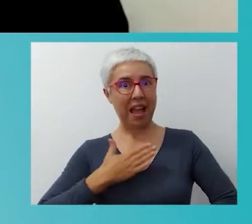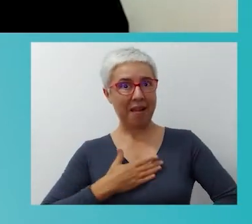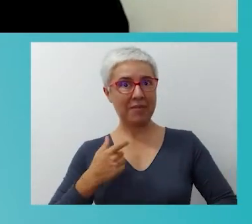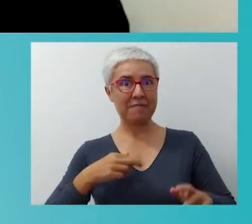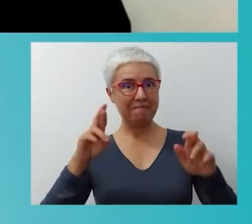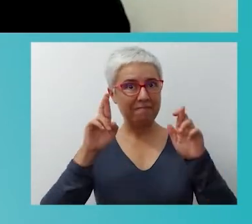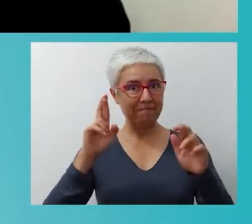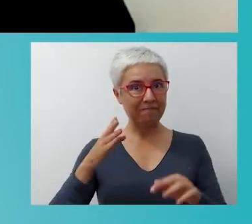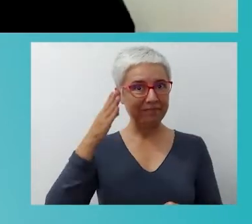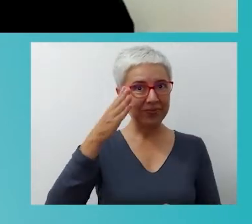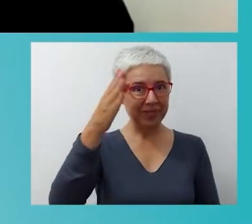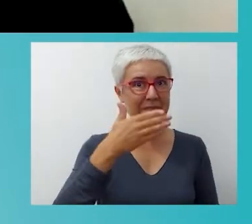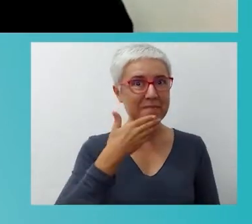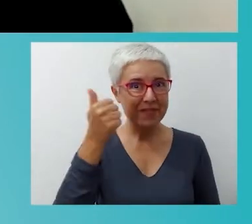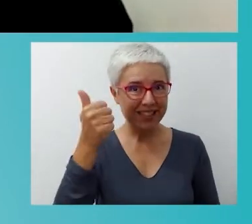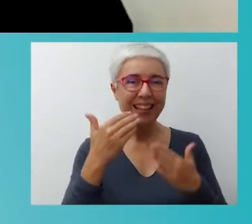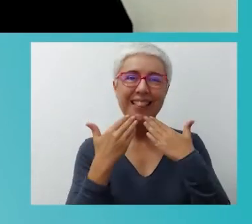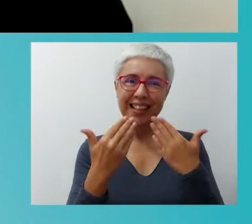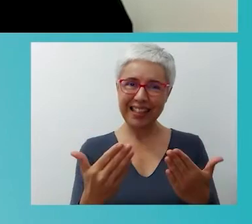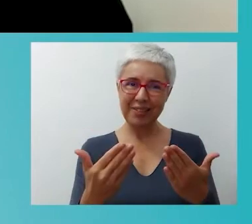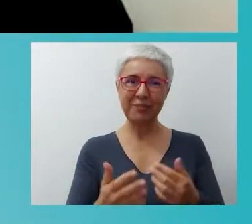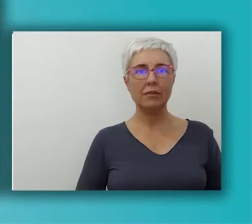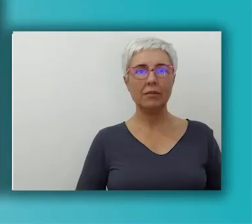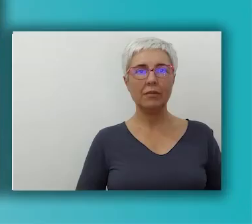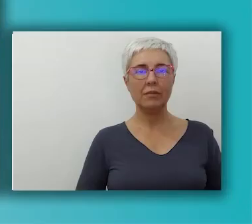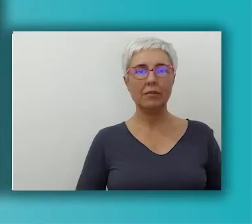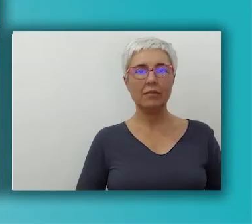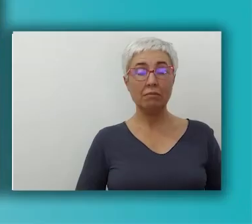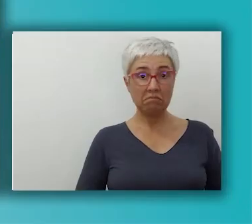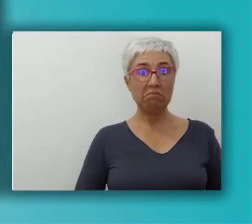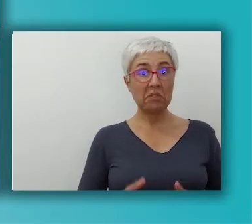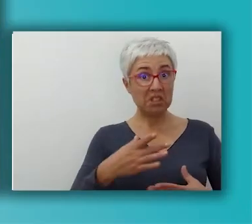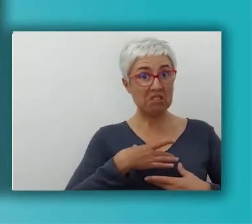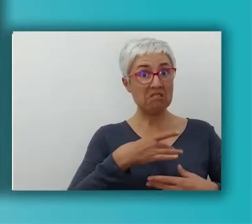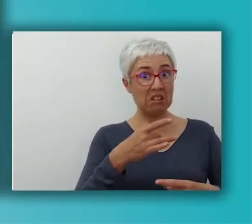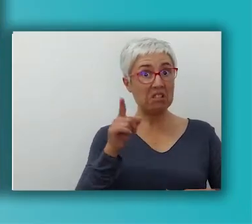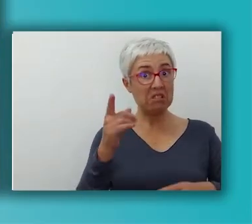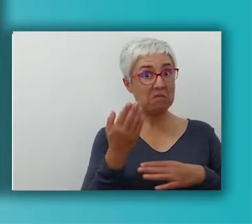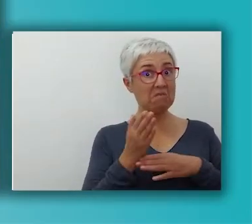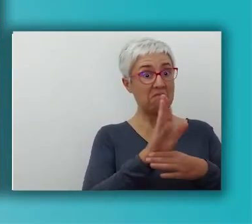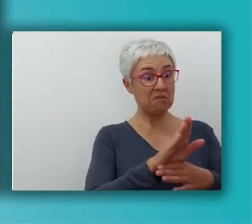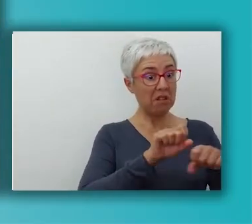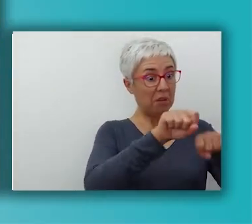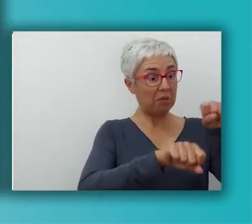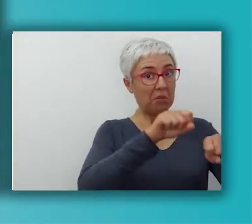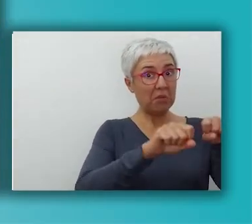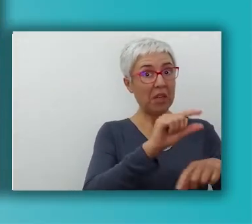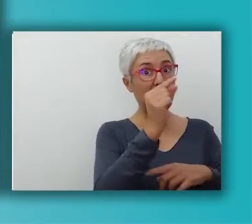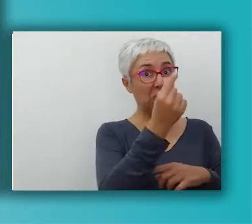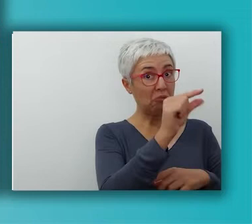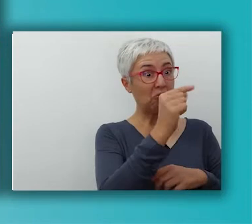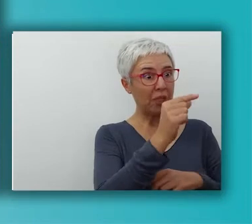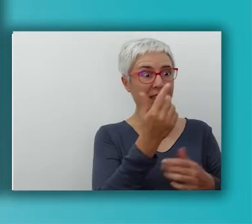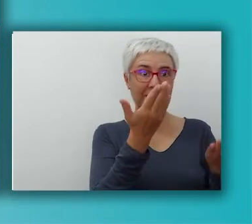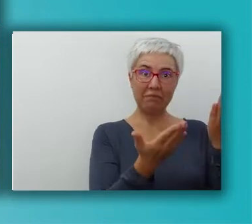like S2B, IS o Fondo La Bolsa Social. Thank you. Pues parece que nuestros emprendedores habían previsto esto de